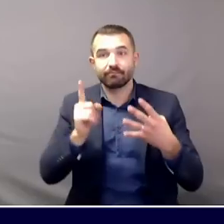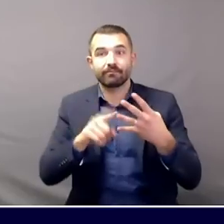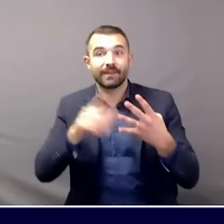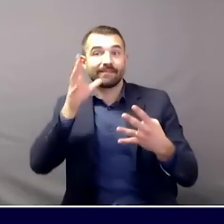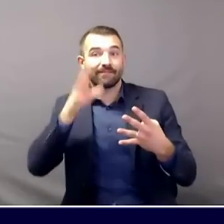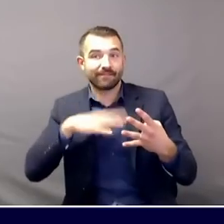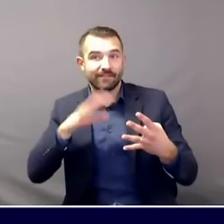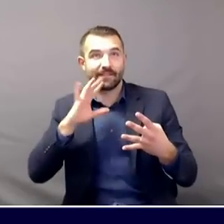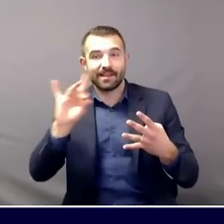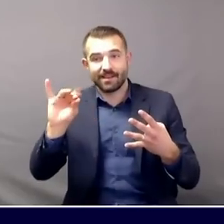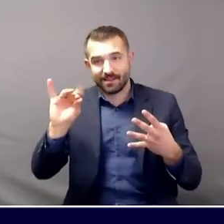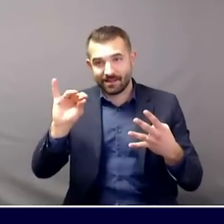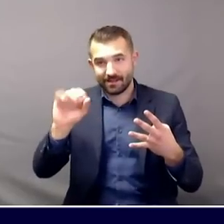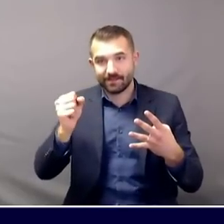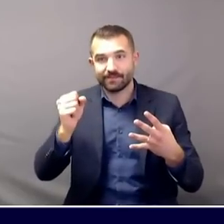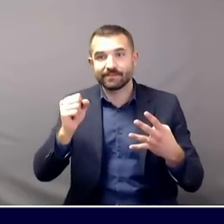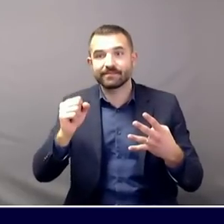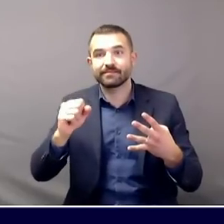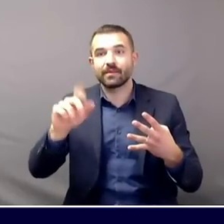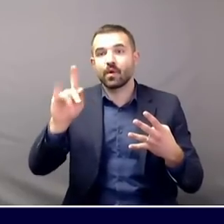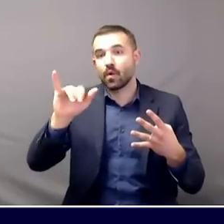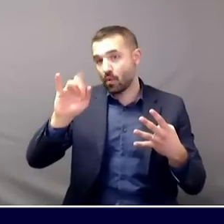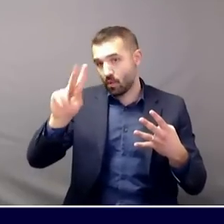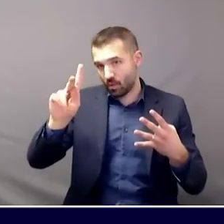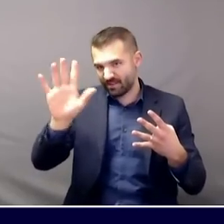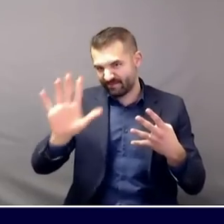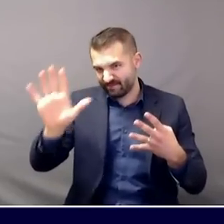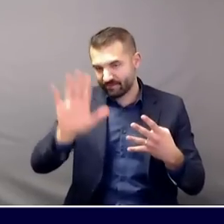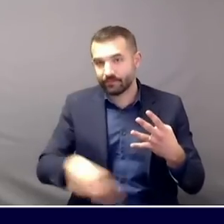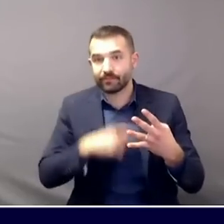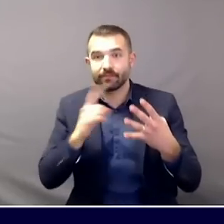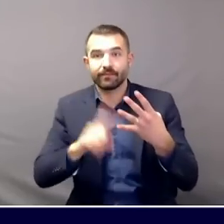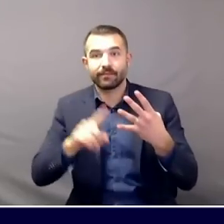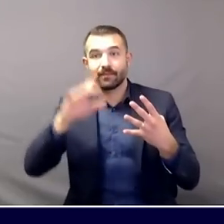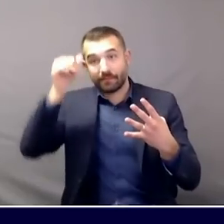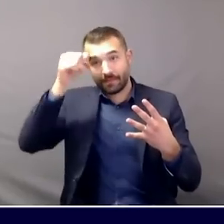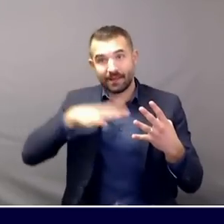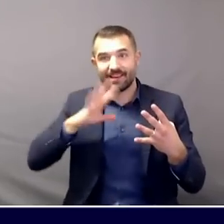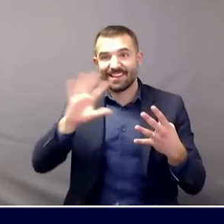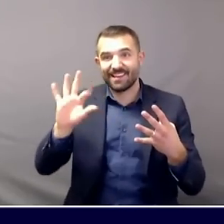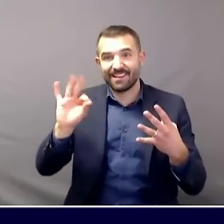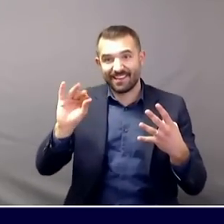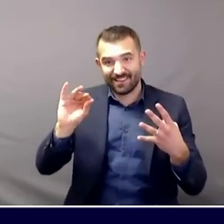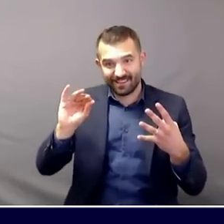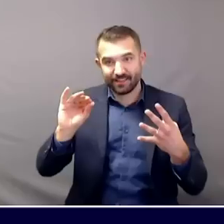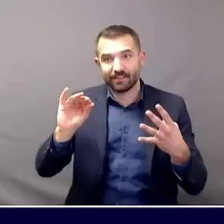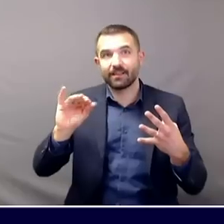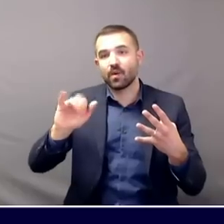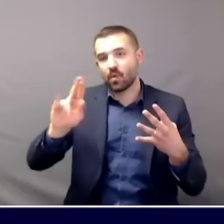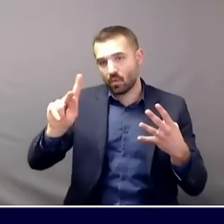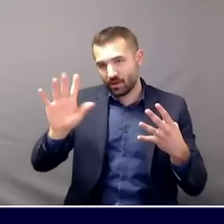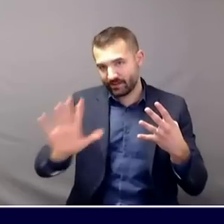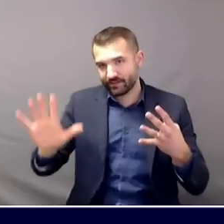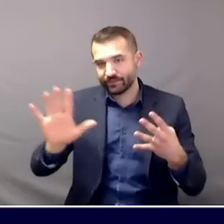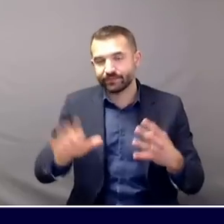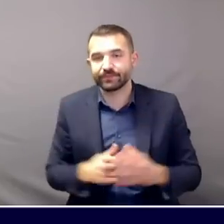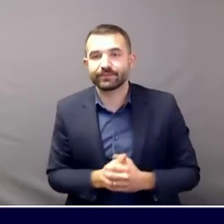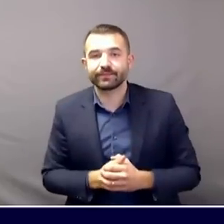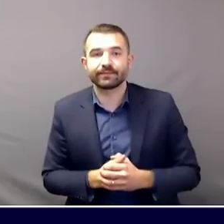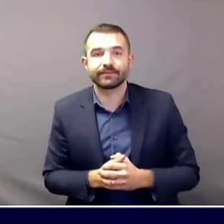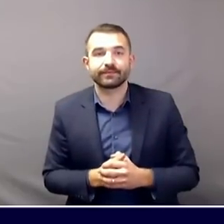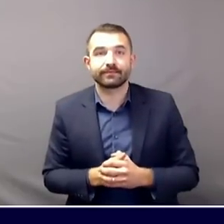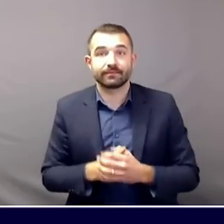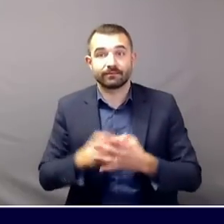her 80s from York County. And the fourth was a man in his 90s from York County. These